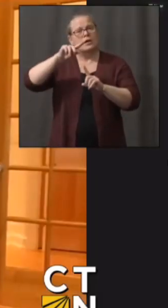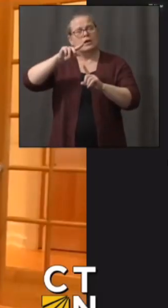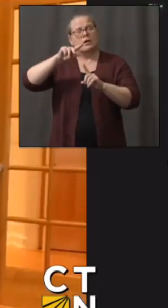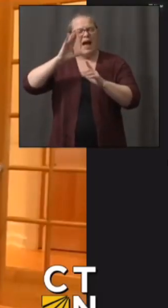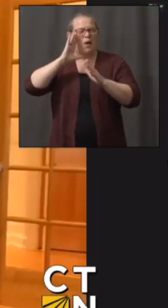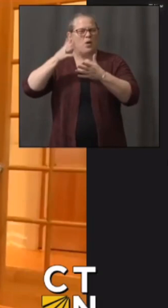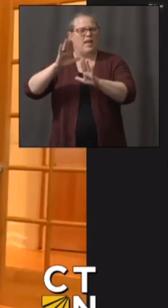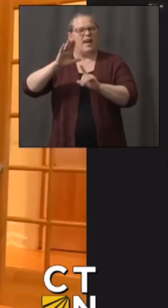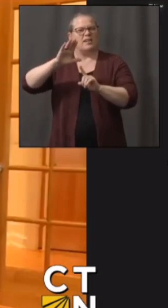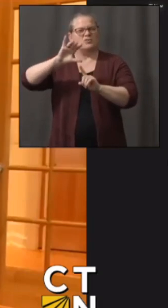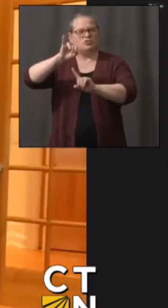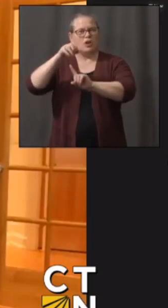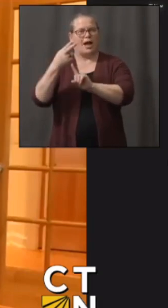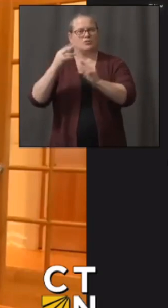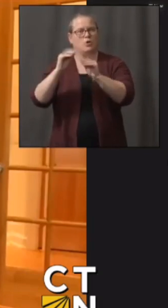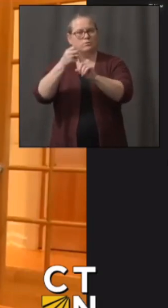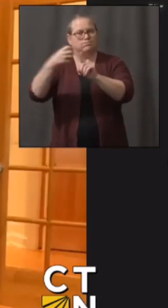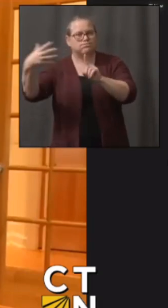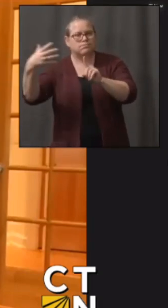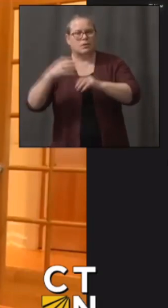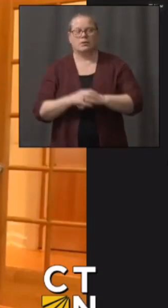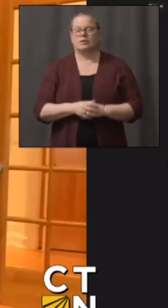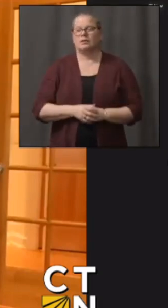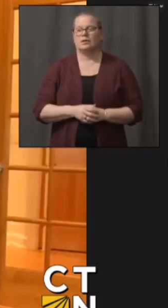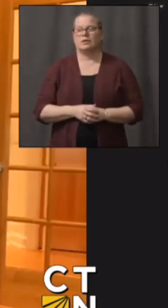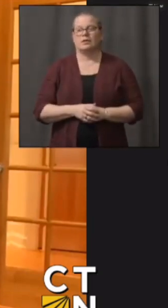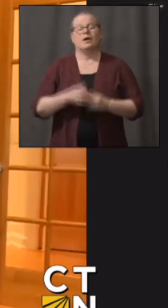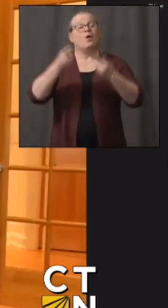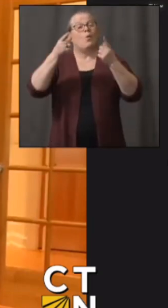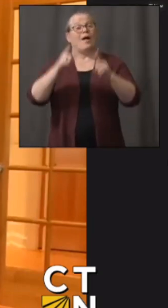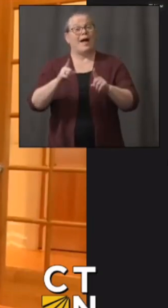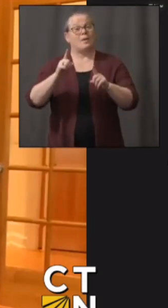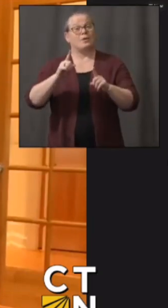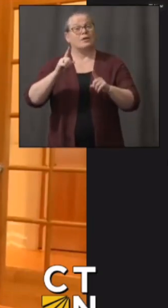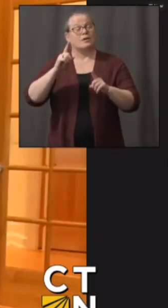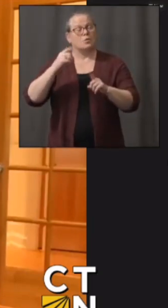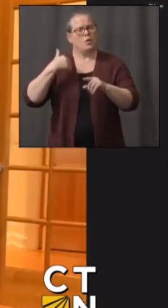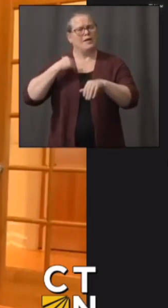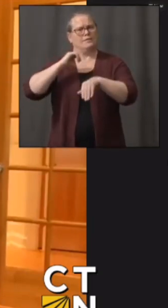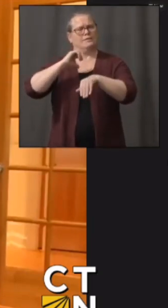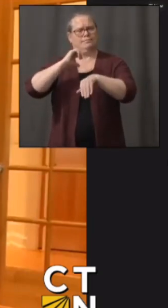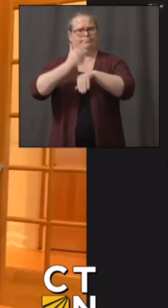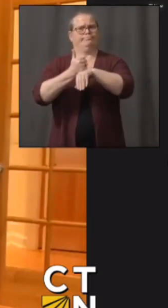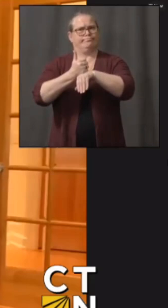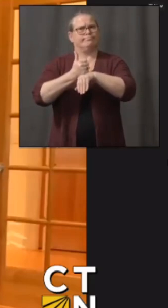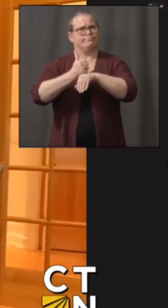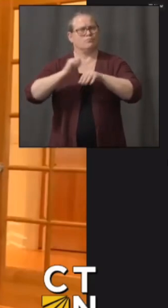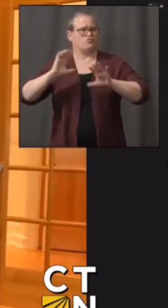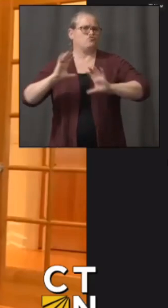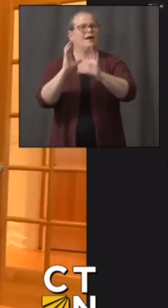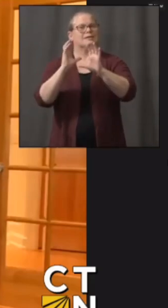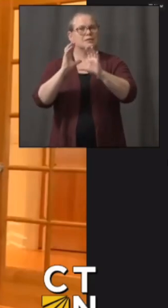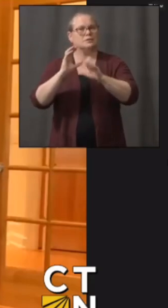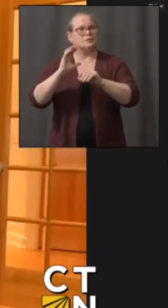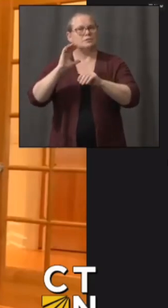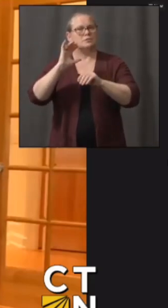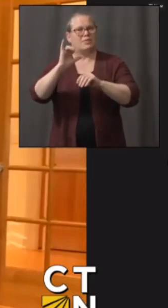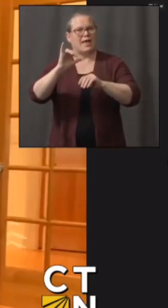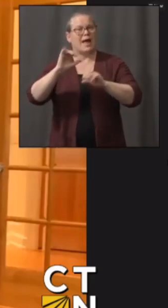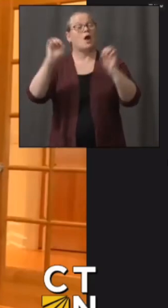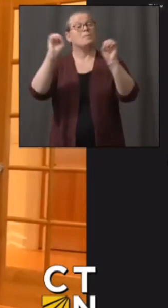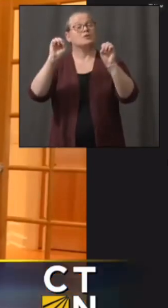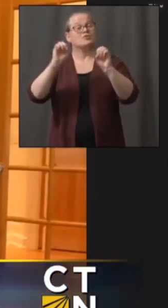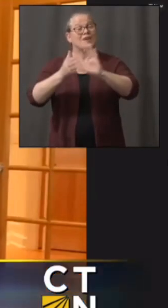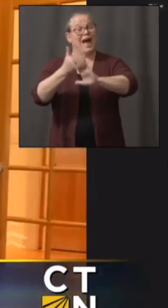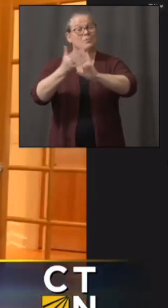command structure, which is our long-established structure for dealing with crises, usually hurricanes or snowstorms, we activated the Emergency